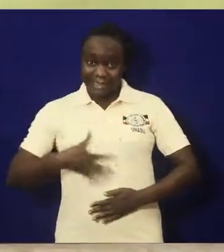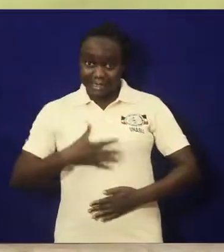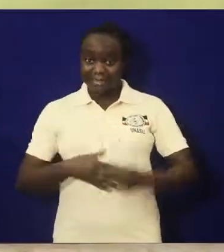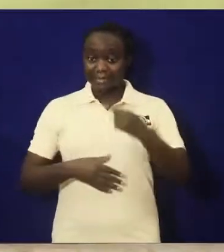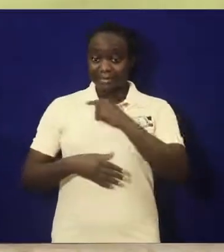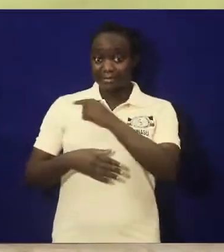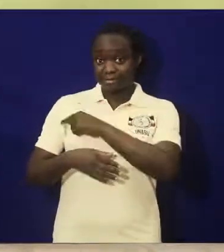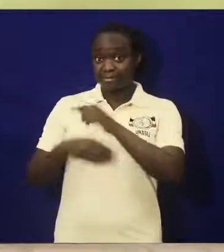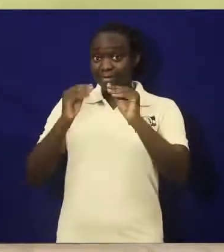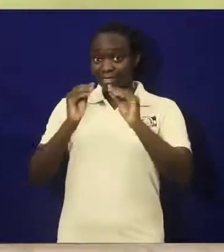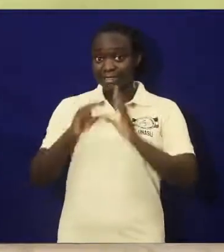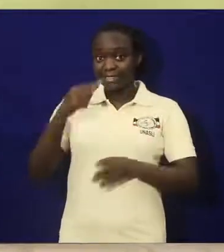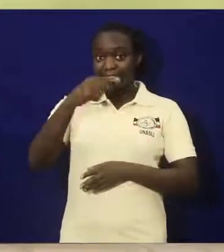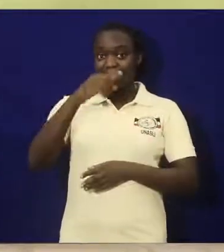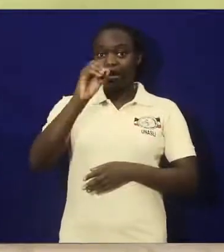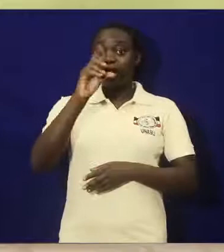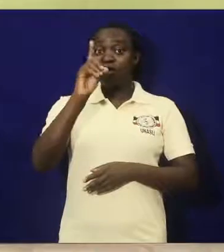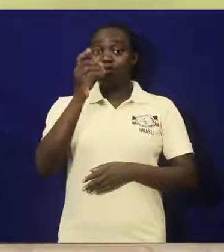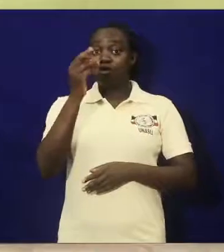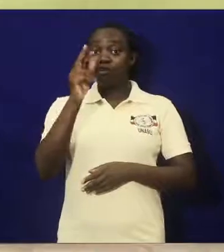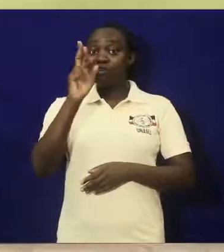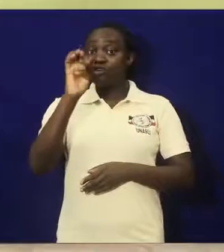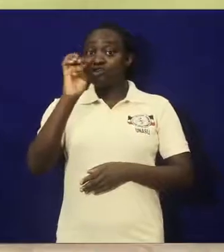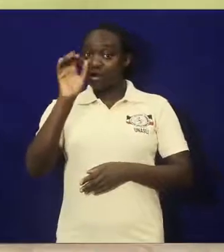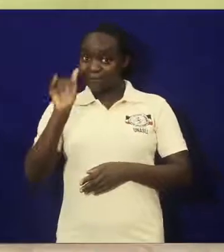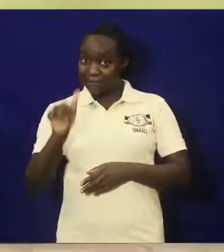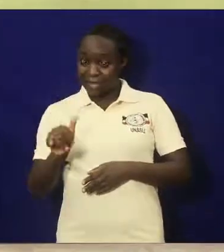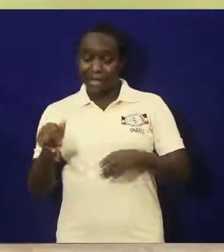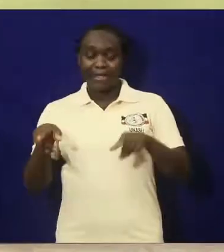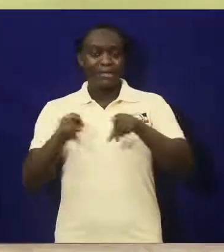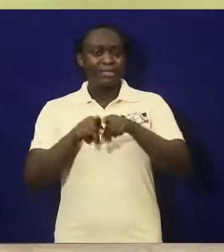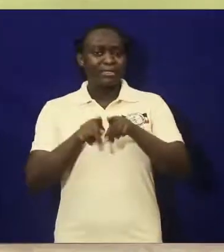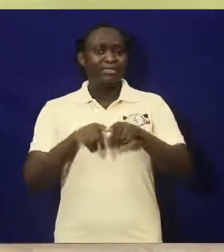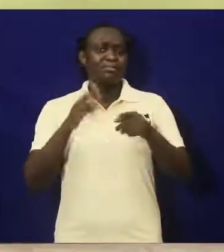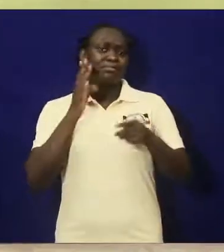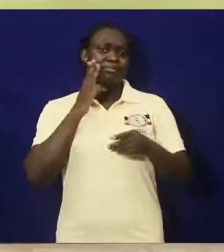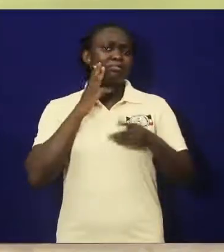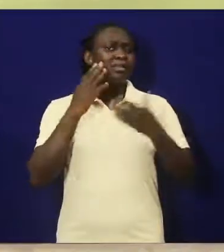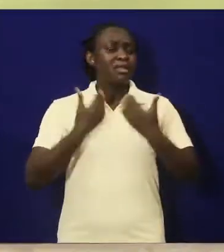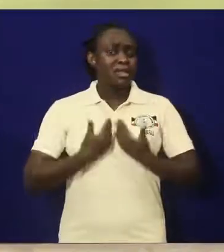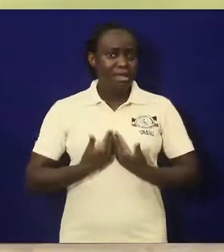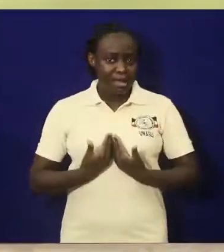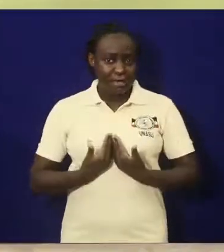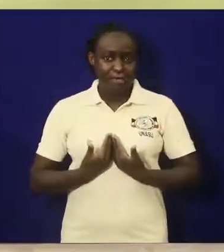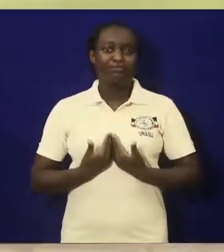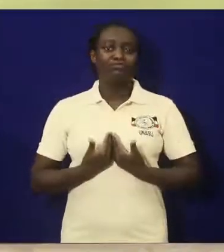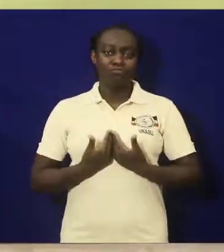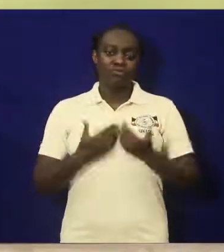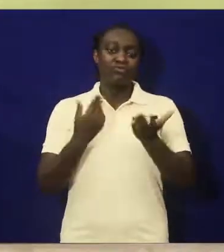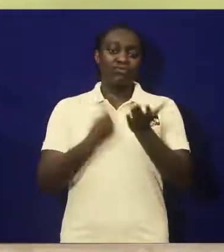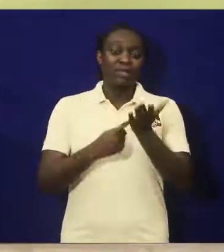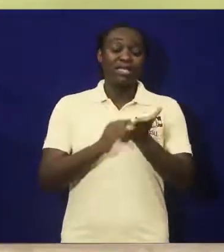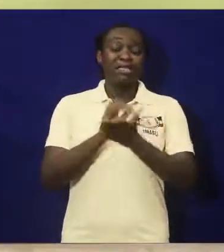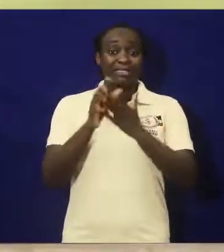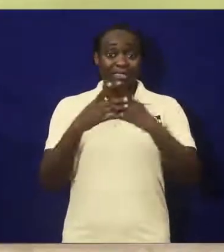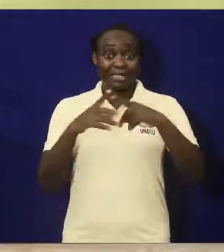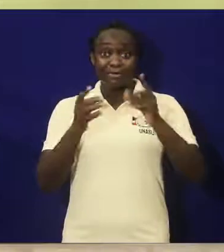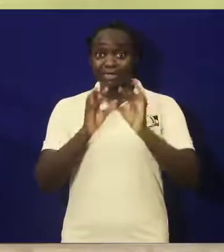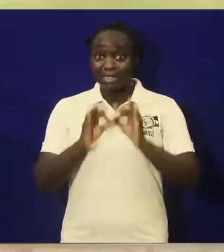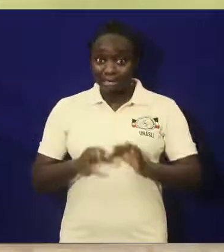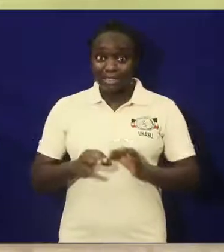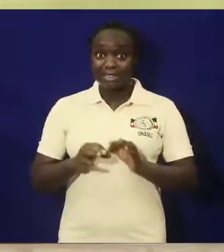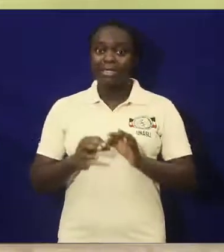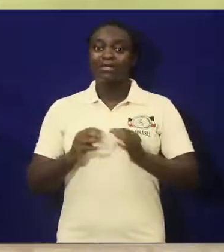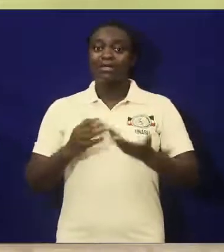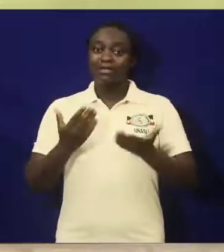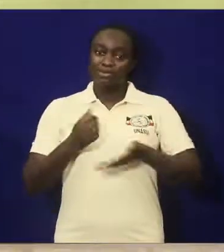Ntubiro Godfrey and my friend Millie, who is going to teach those friends of ours who